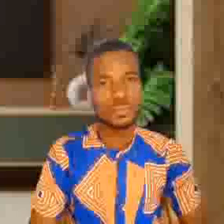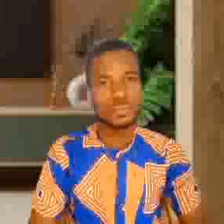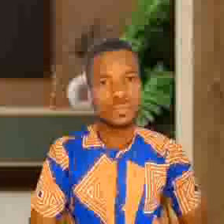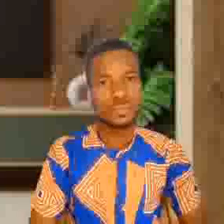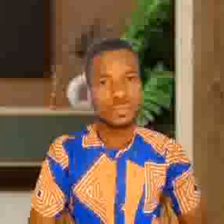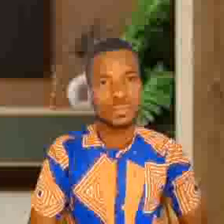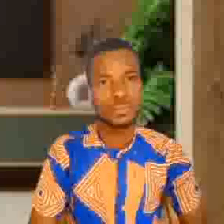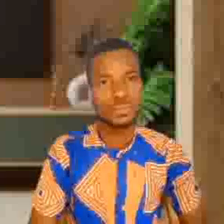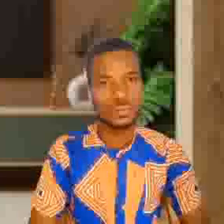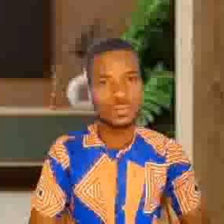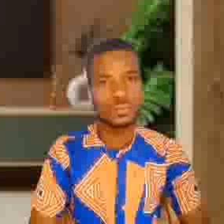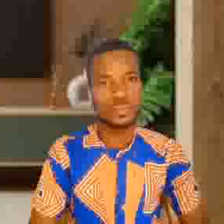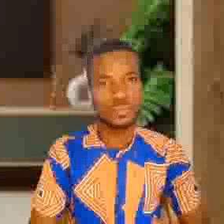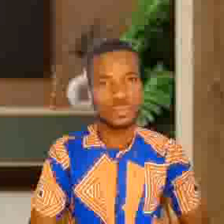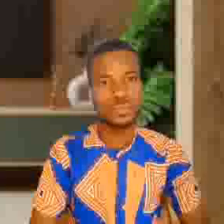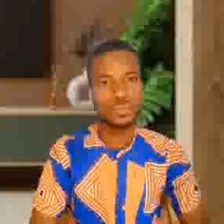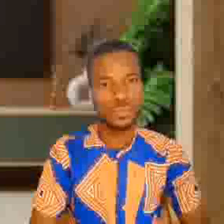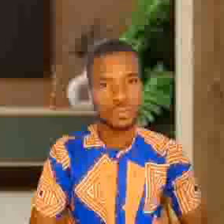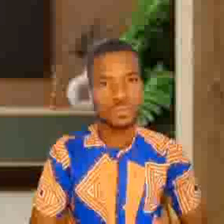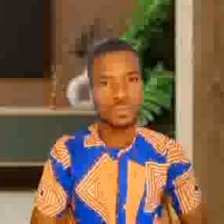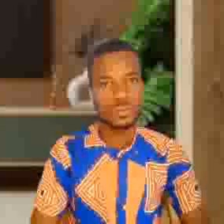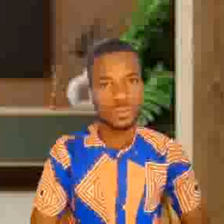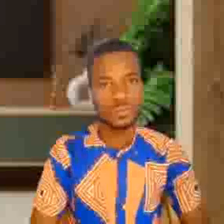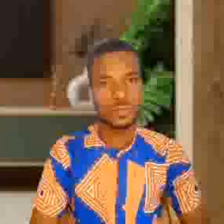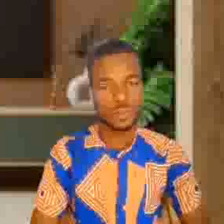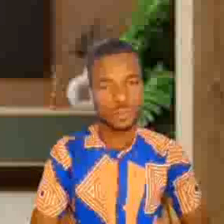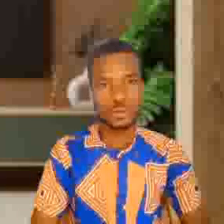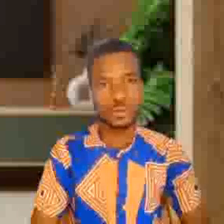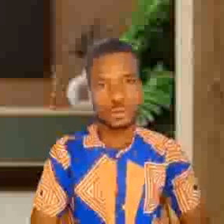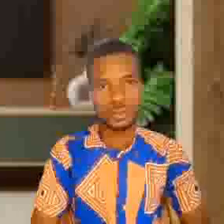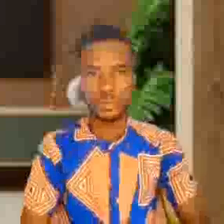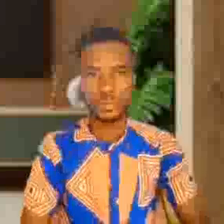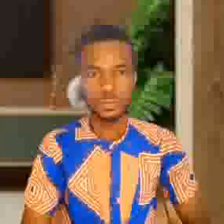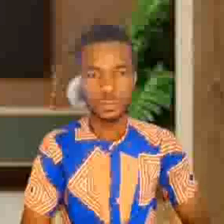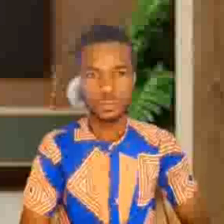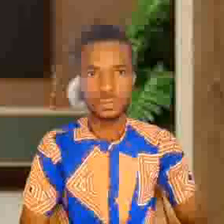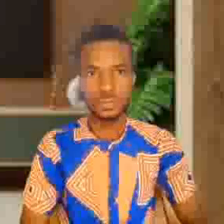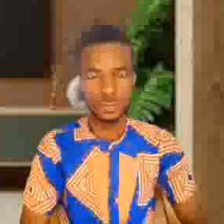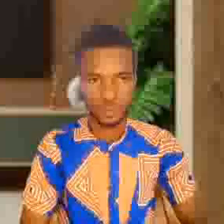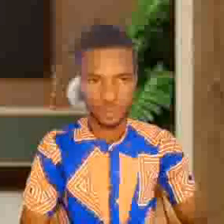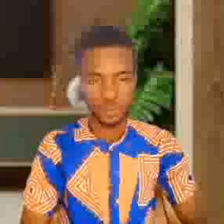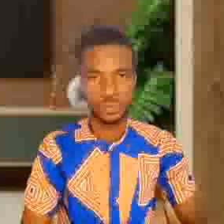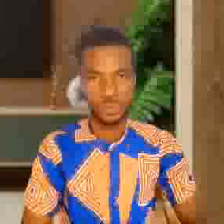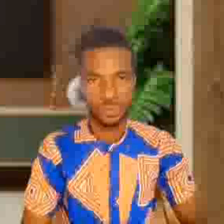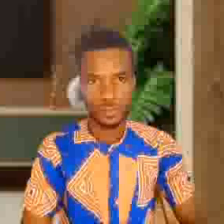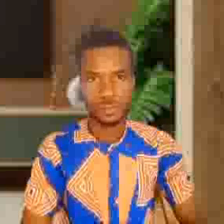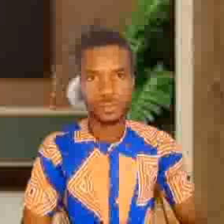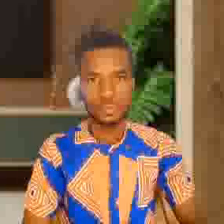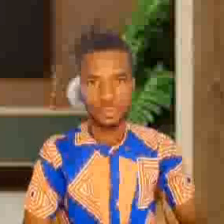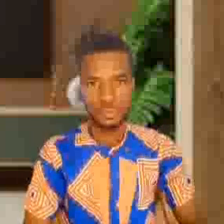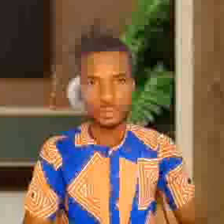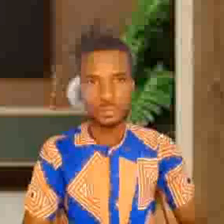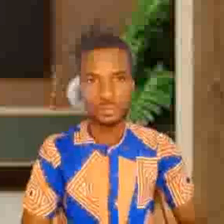indicators that will show us if you know what you are doing. And then you put some allowance of error in your calculations. There is no